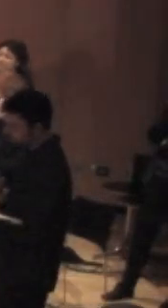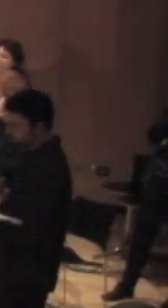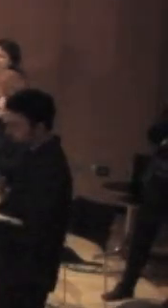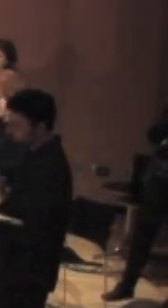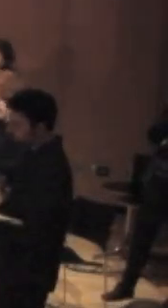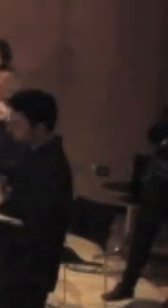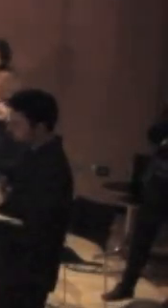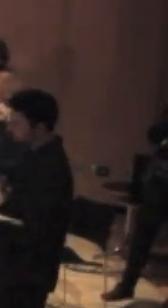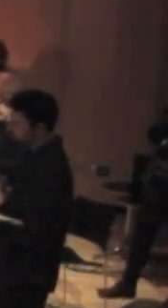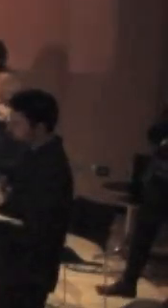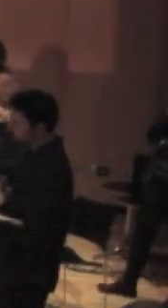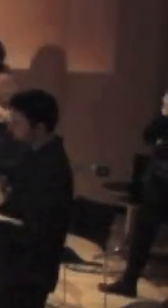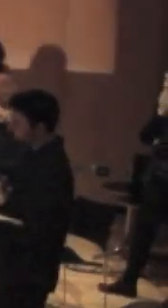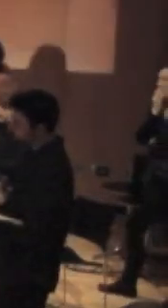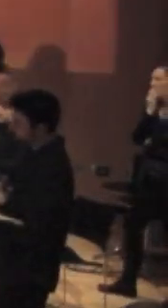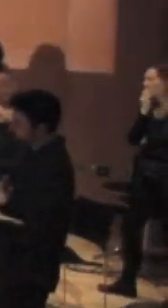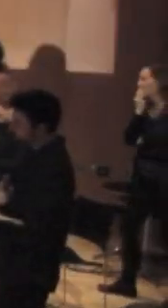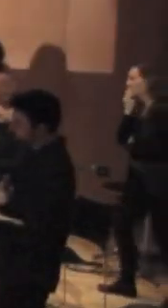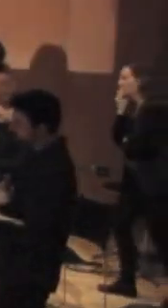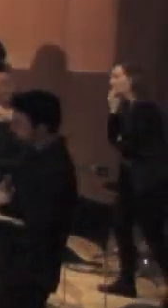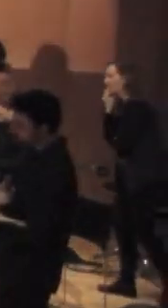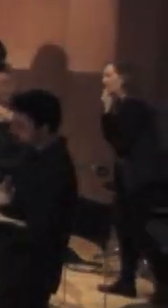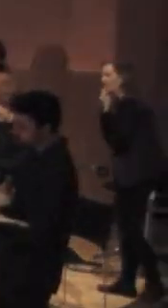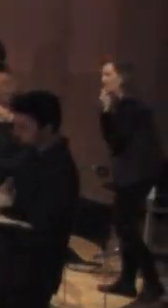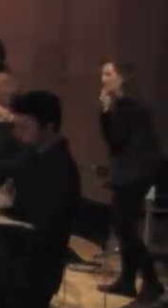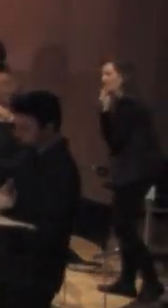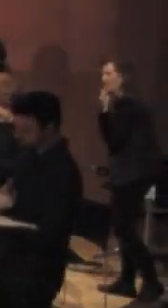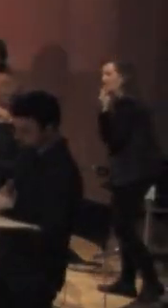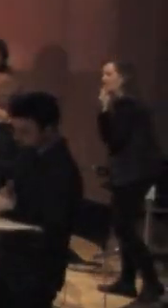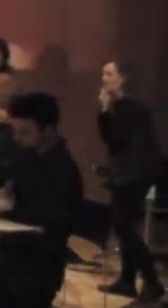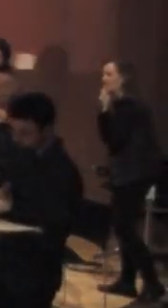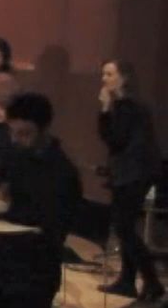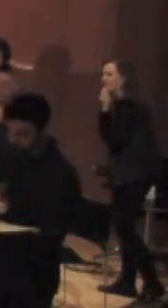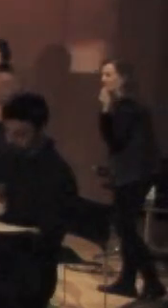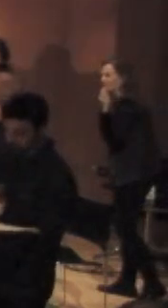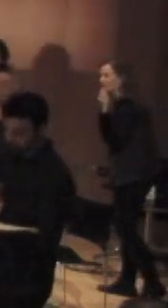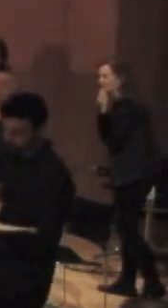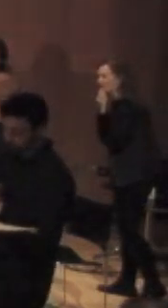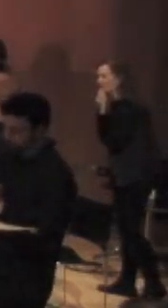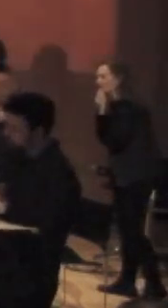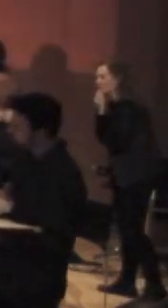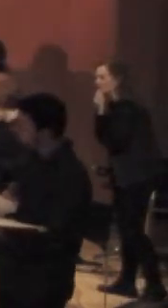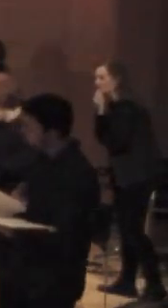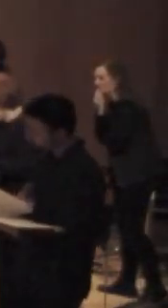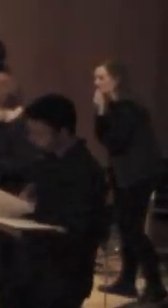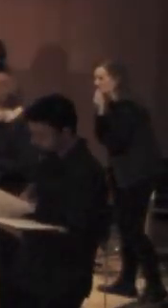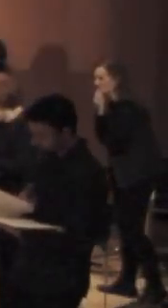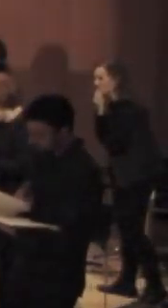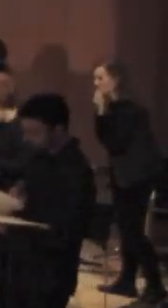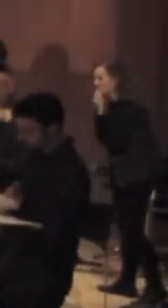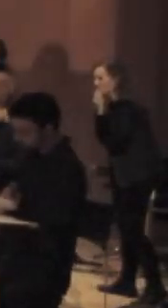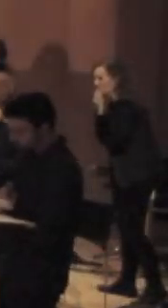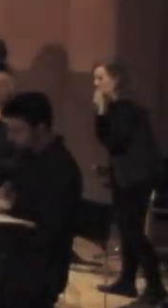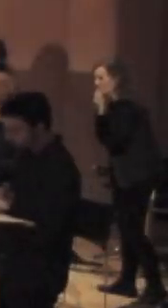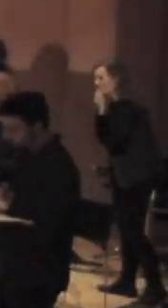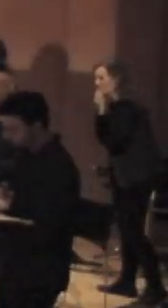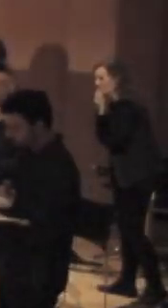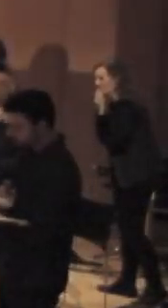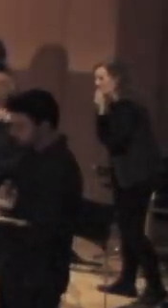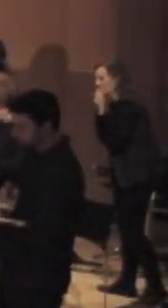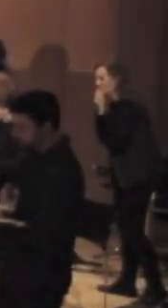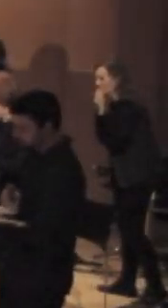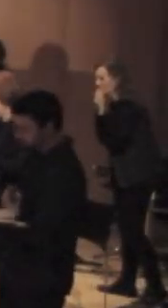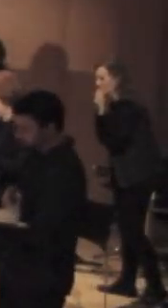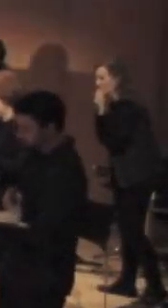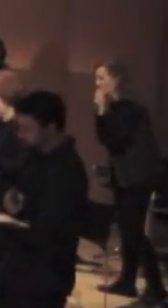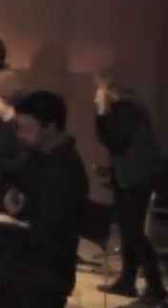she lay cuddling in my arms and and I see her toddling across the floor with that black hair